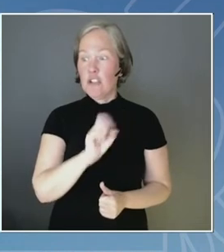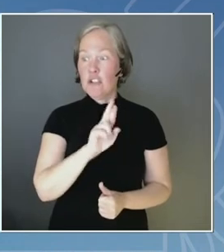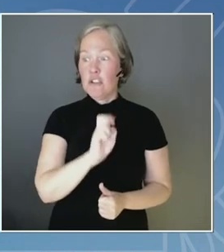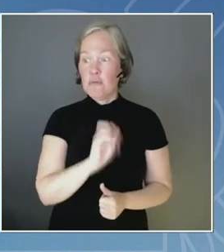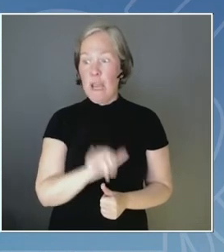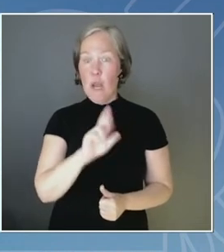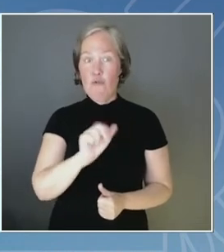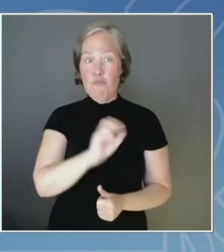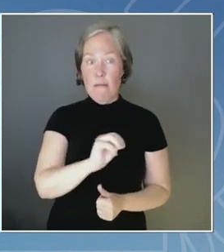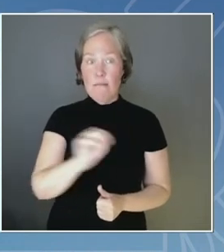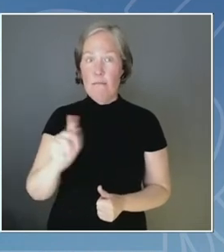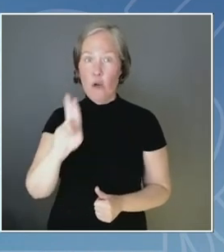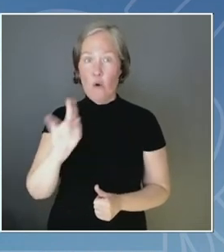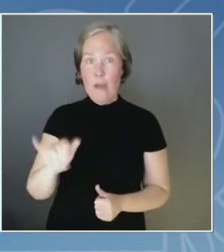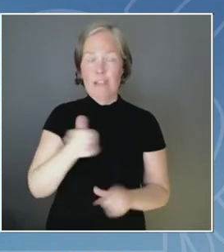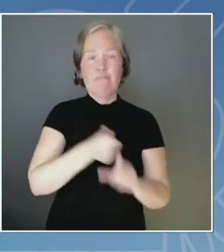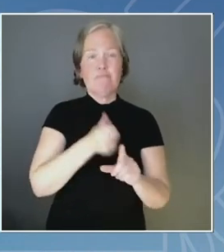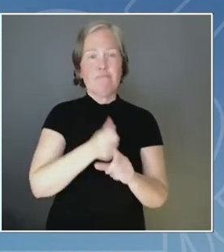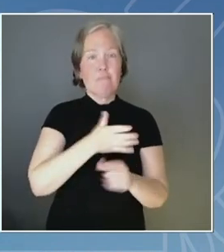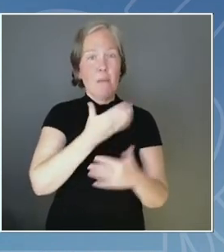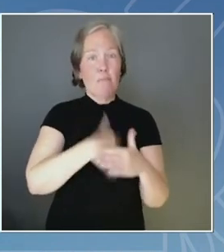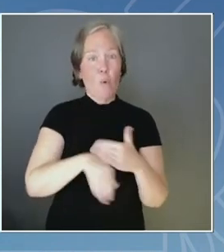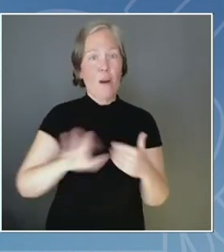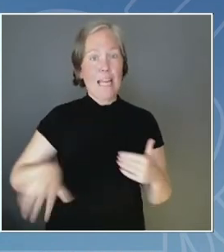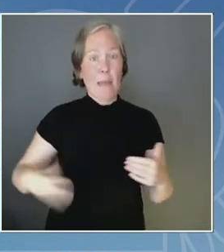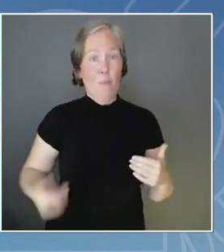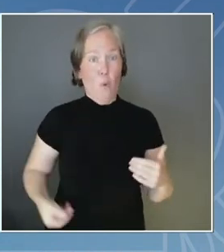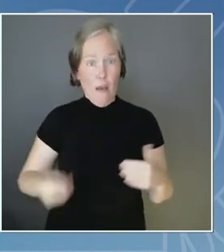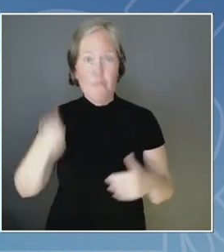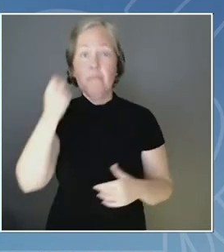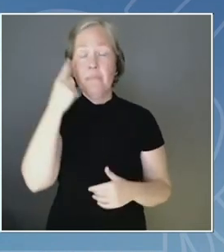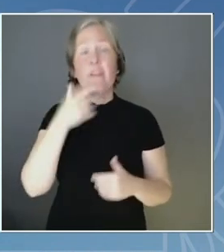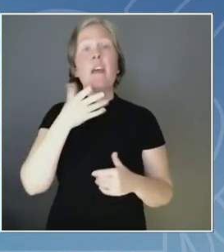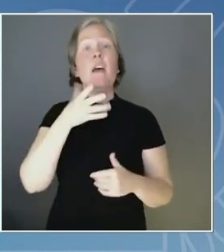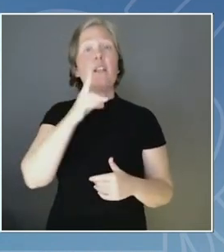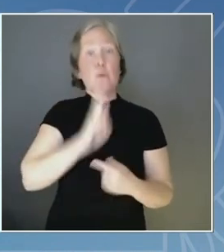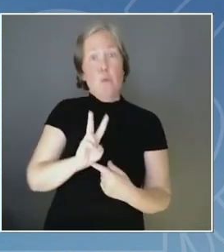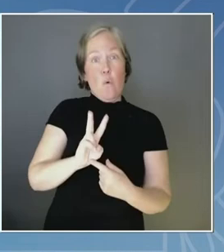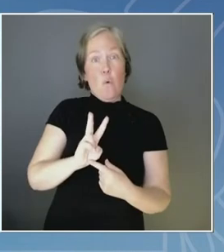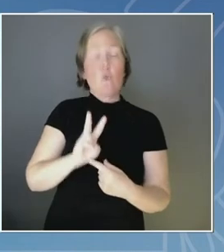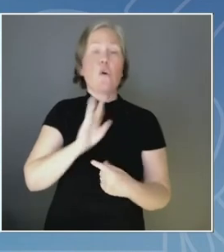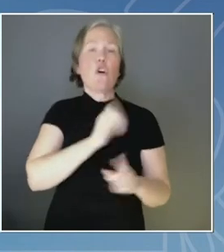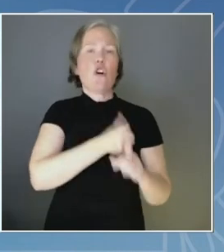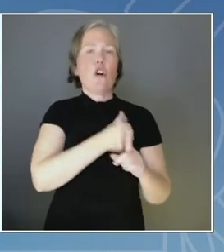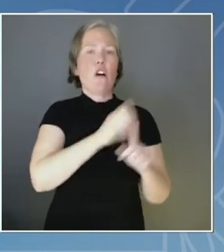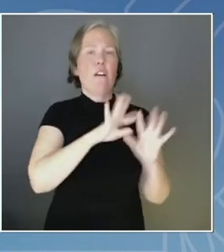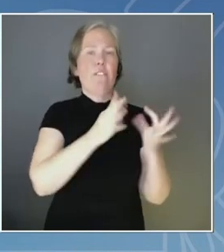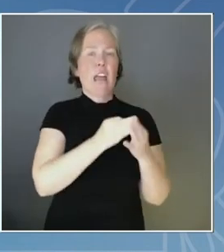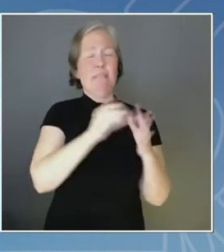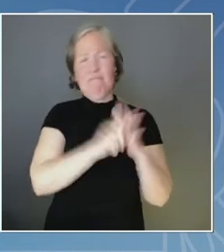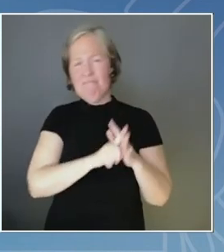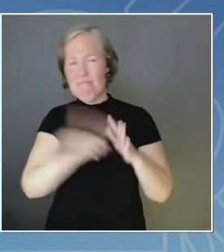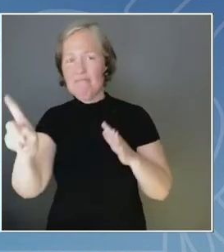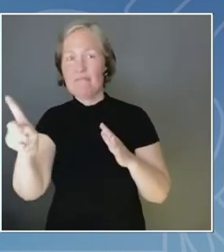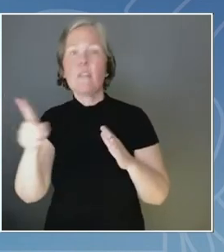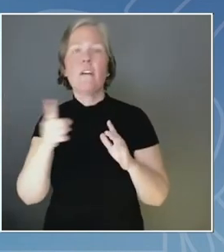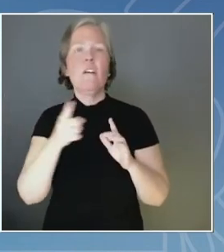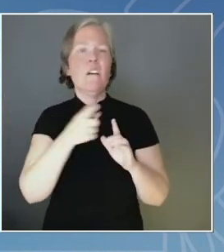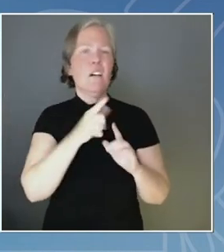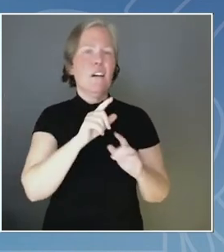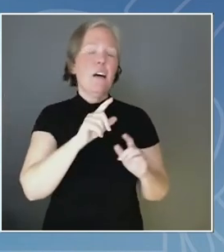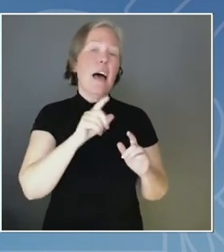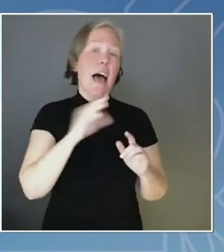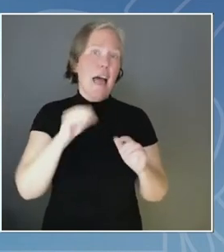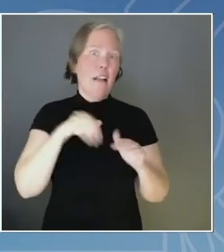born in Cambodia. And when she was 2 years old, her family escaped from the Khmer Rouge, eventually making their way to the